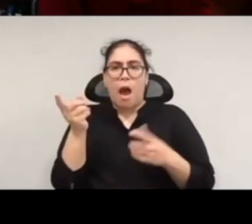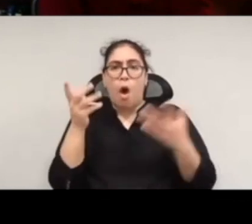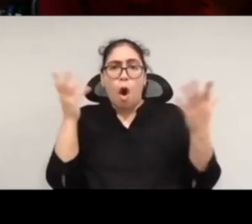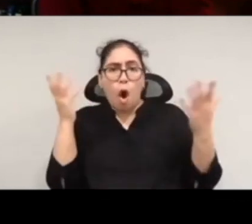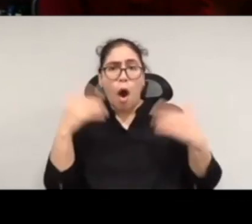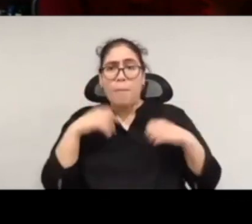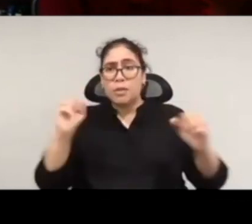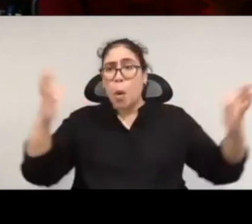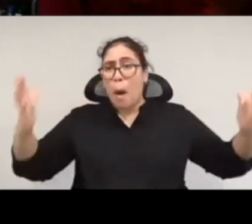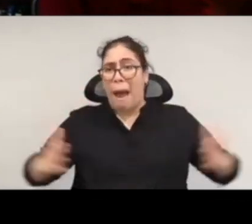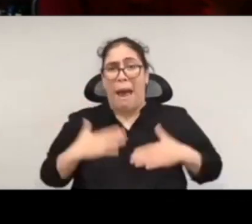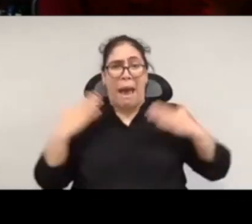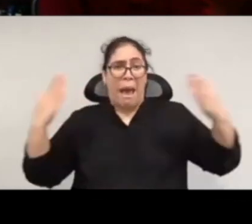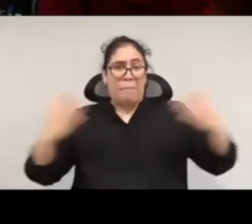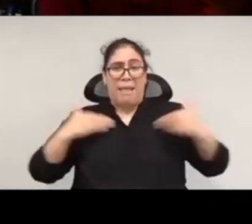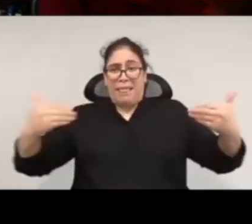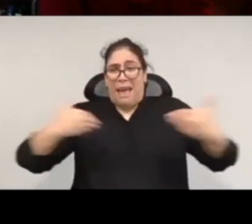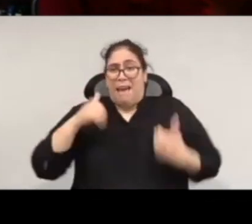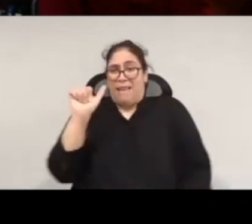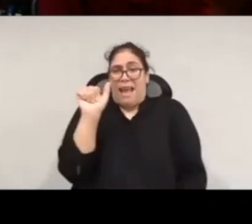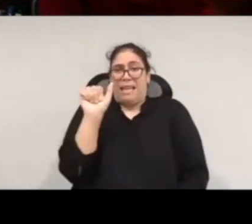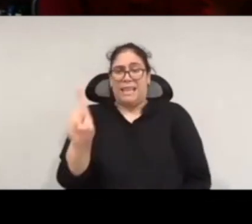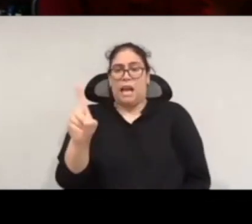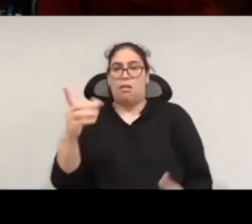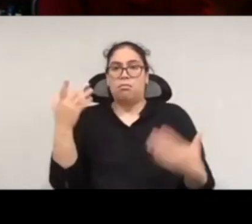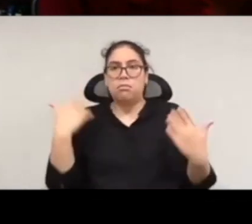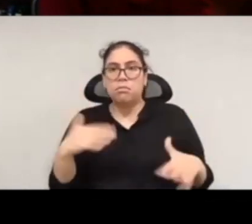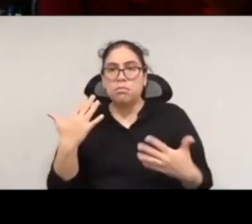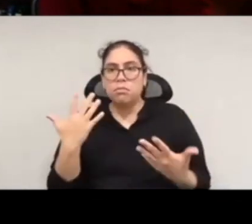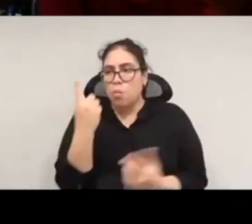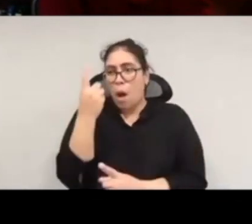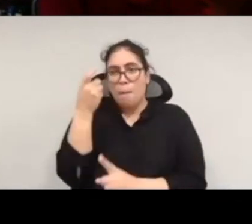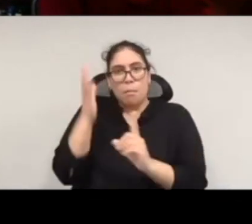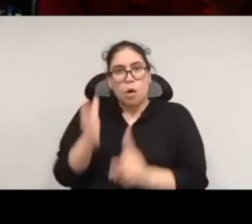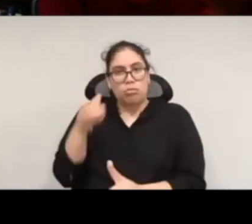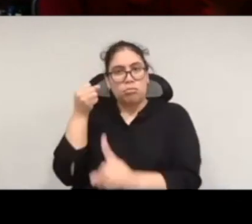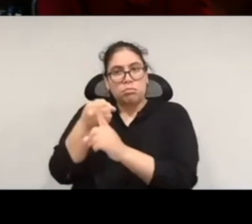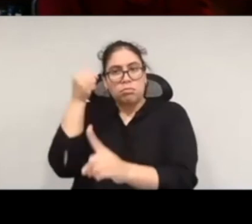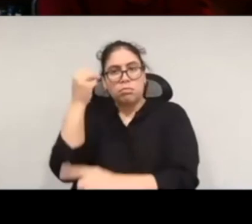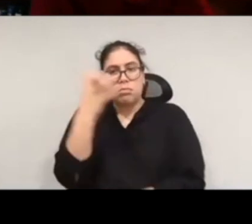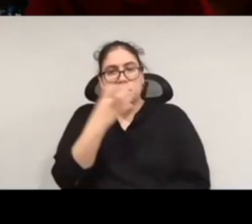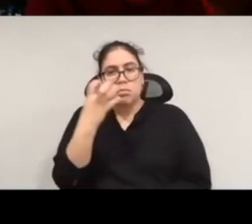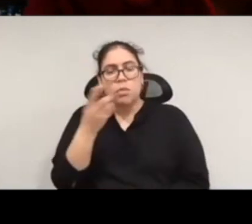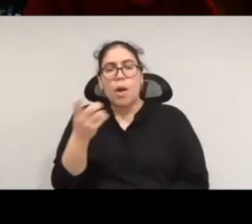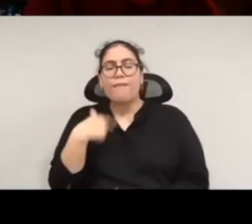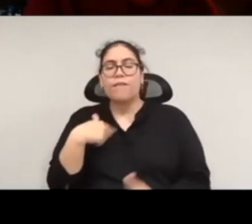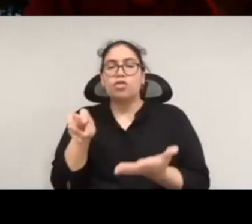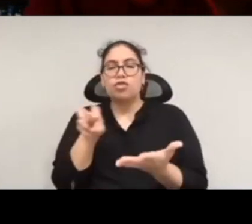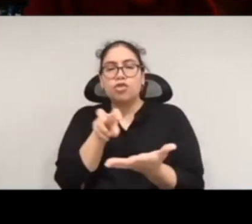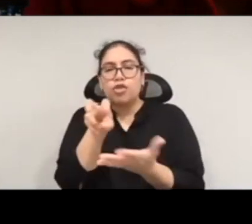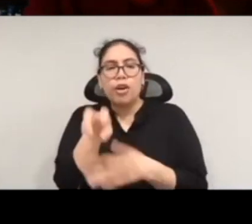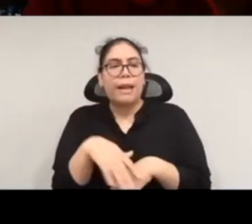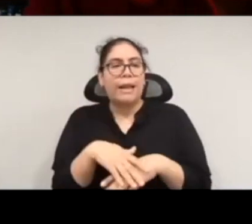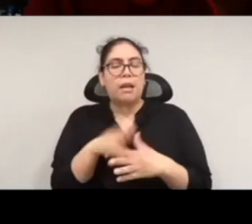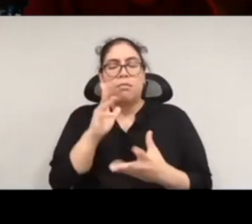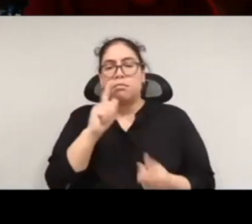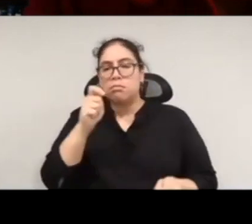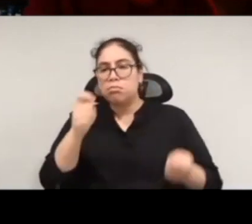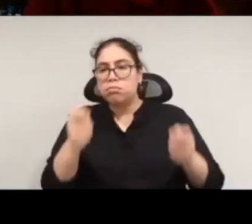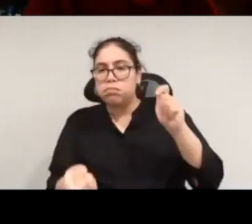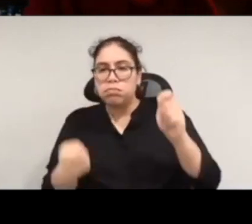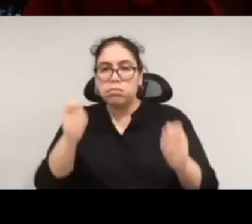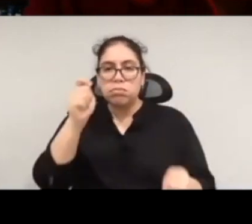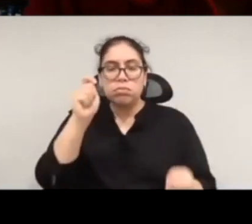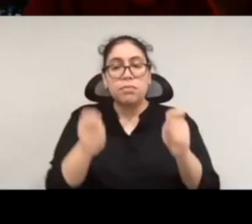so happy." So, there's just, it has a journey and evolution, and there's